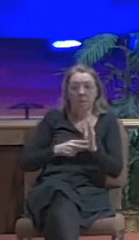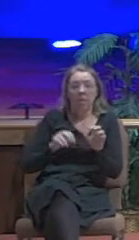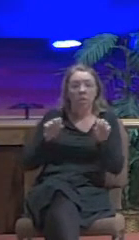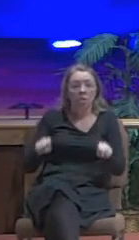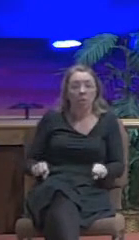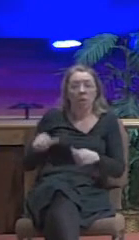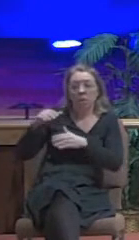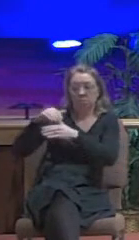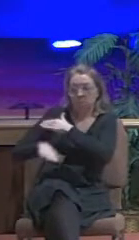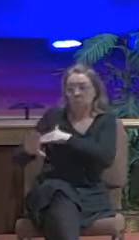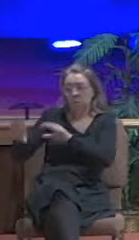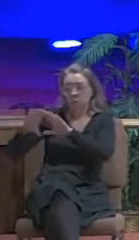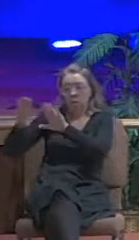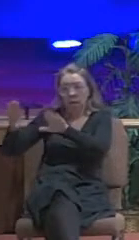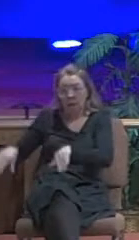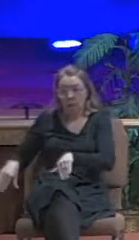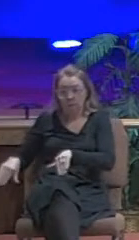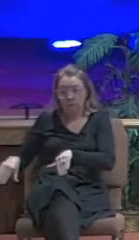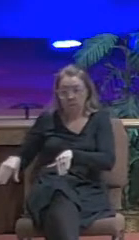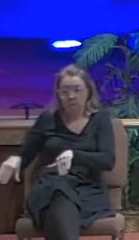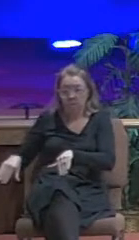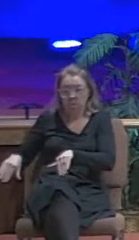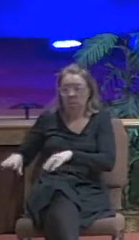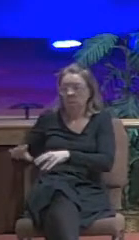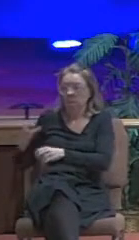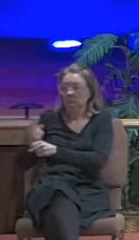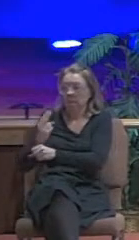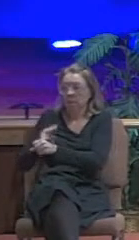and you can come over to my house and use your screwdriver.